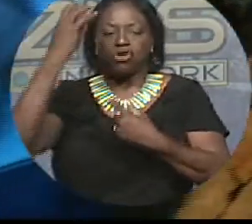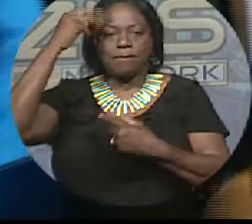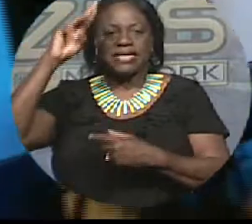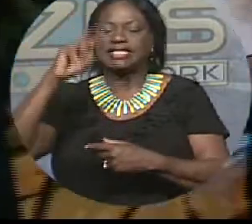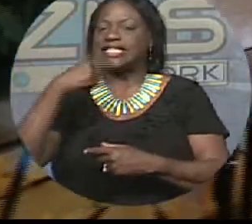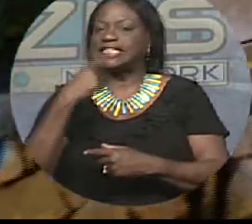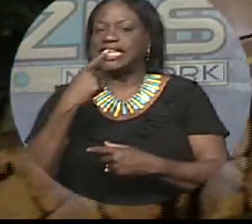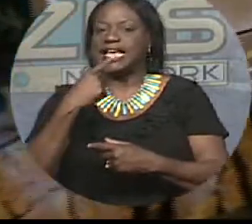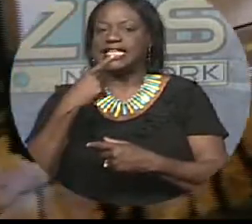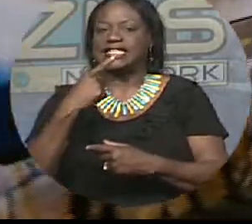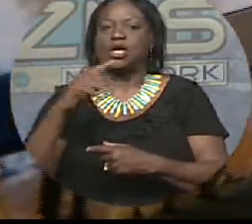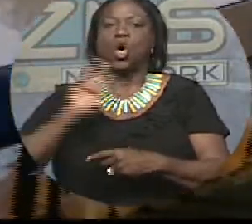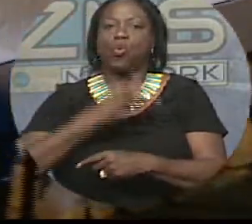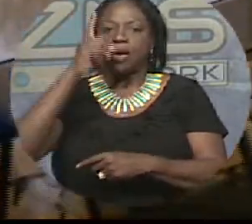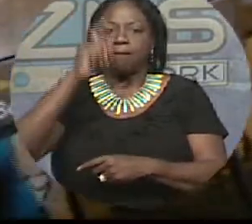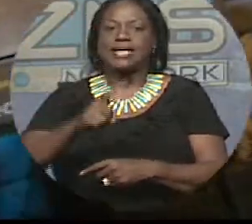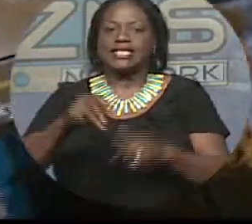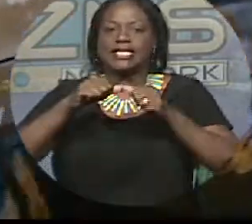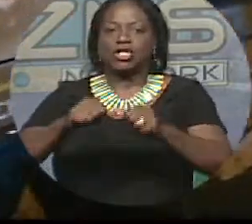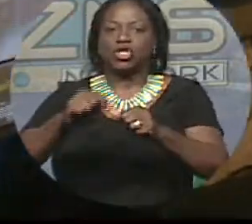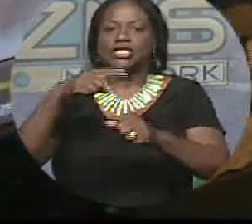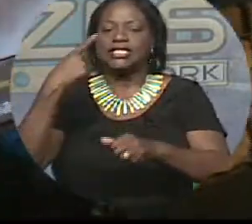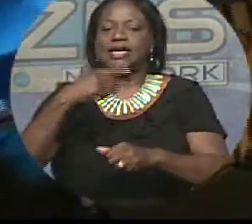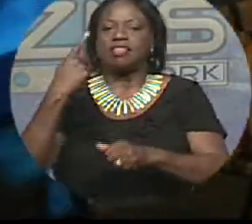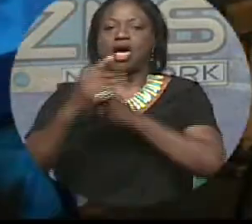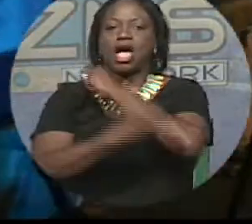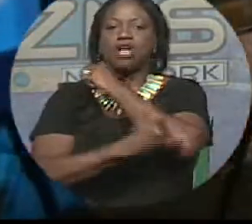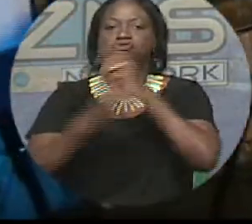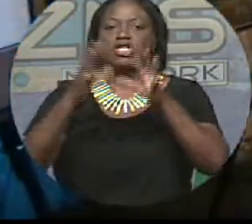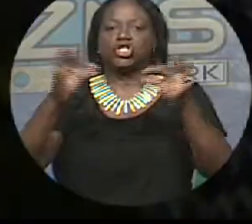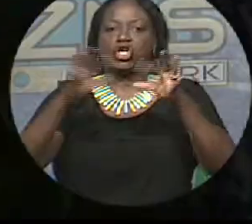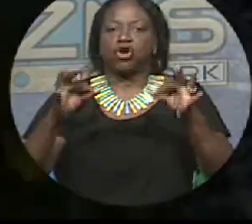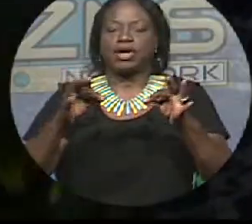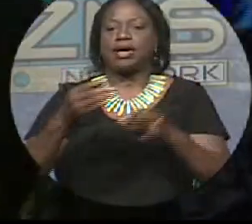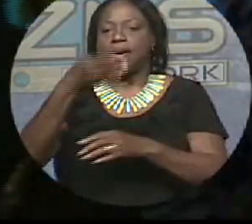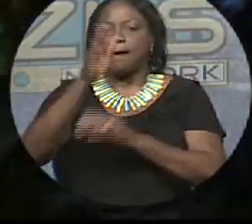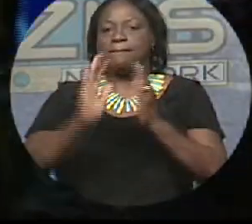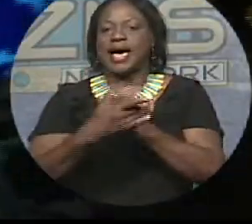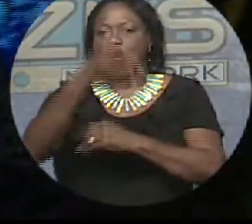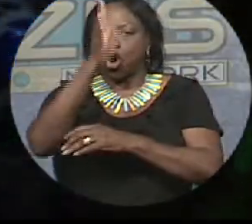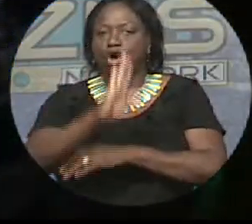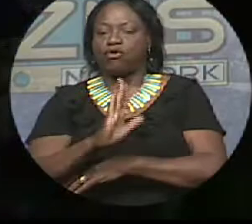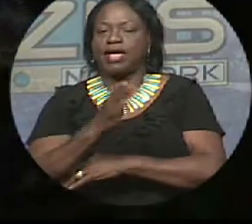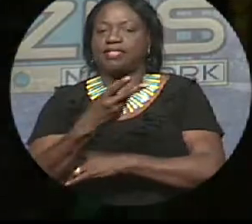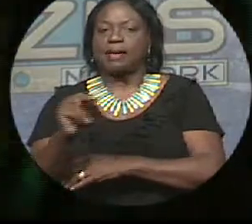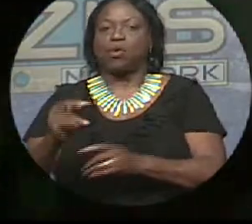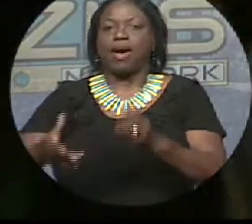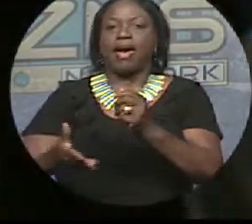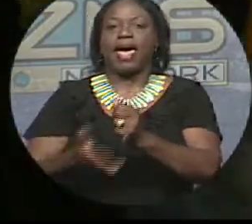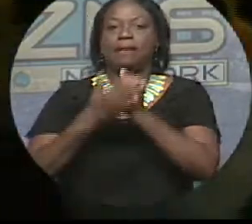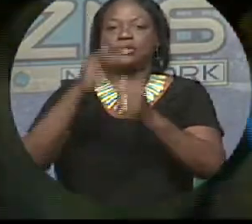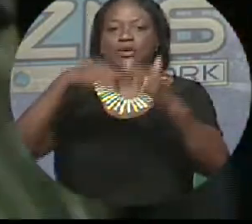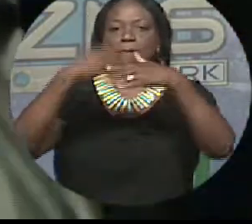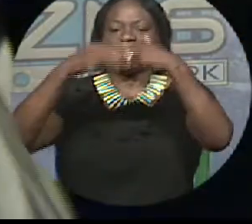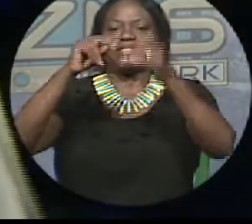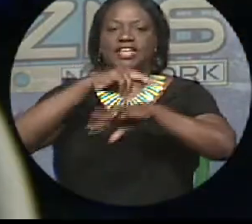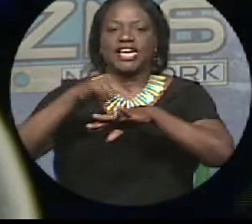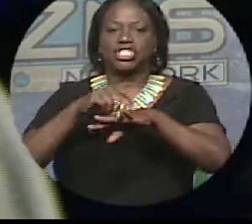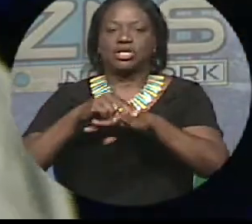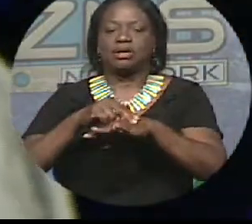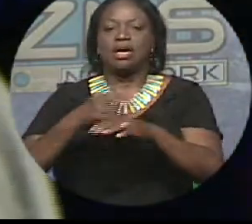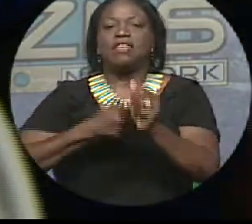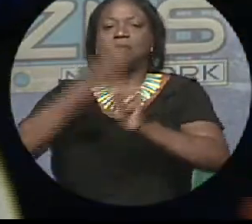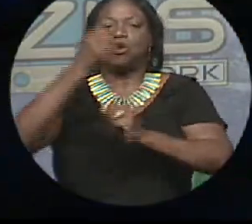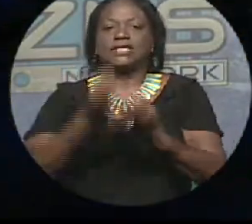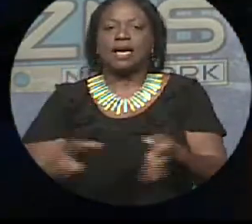we must continue to tell this country's story by honoring those that have helped to build the nation. Well, this is the most important thing